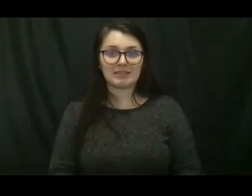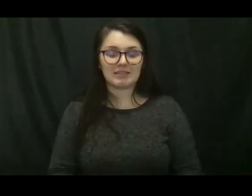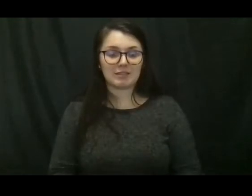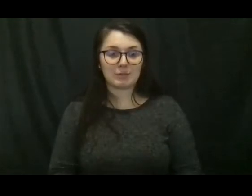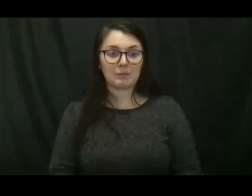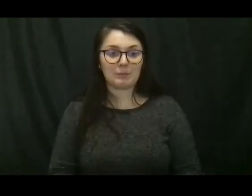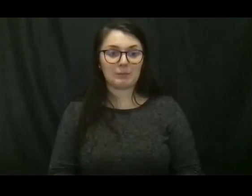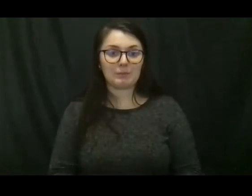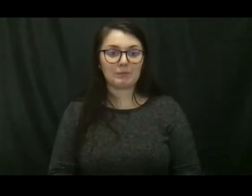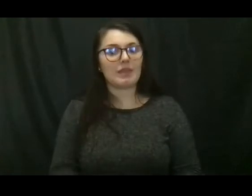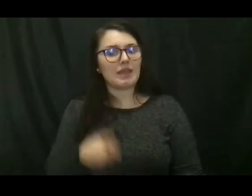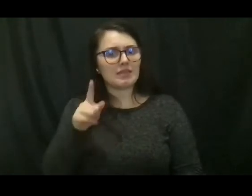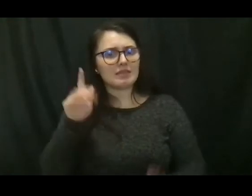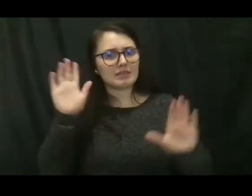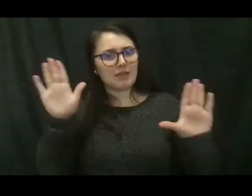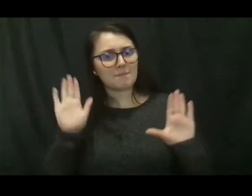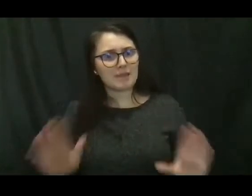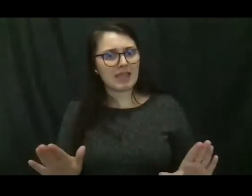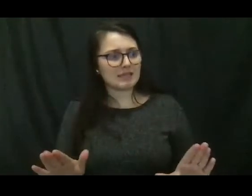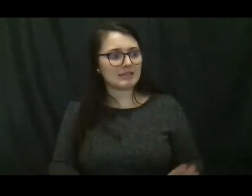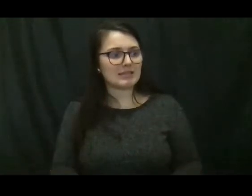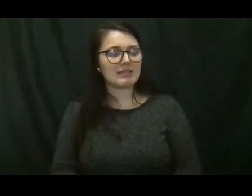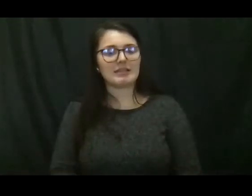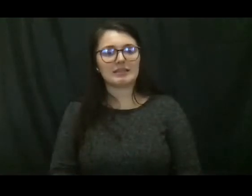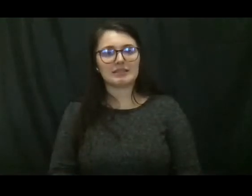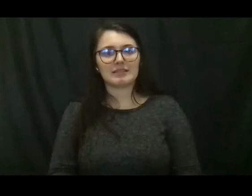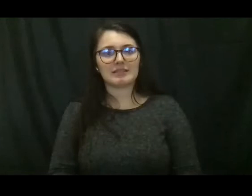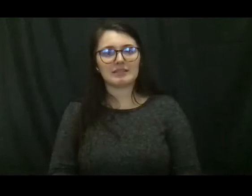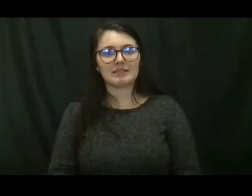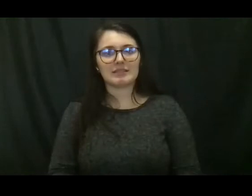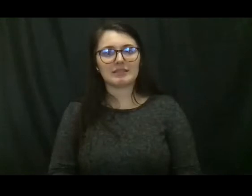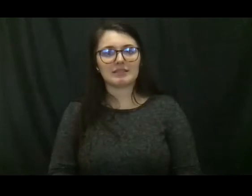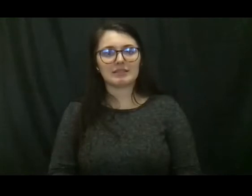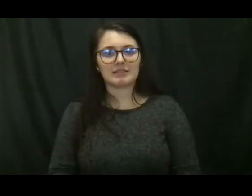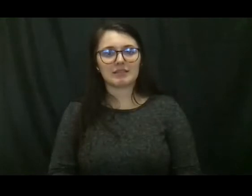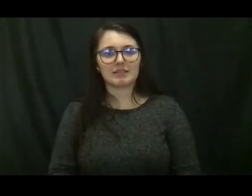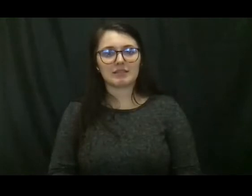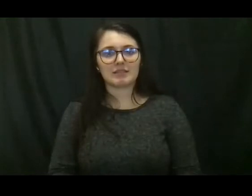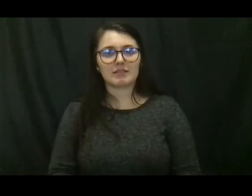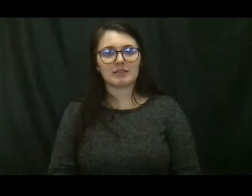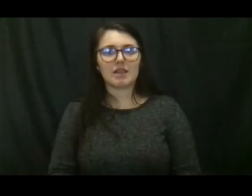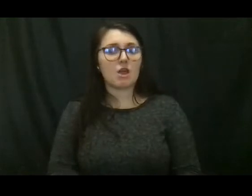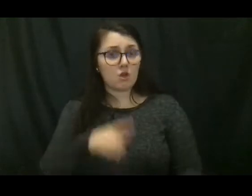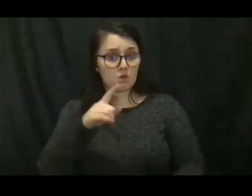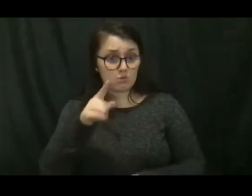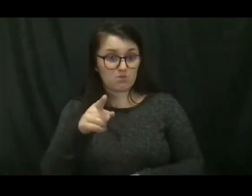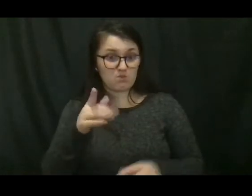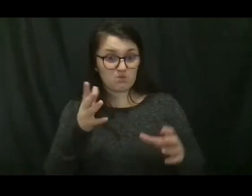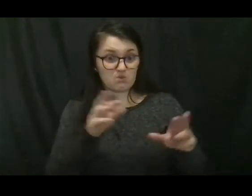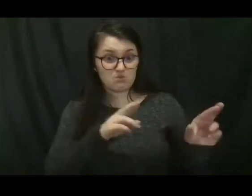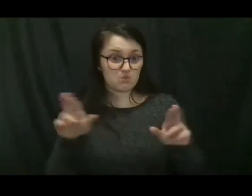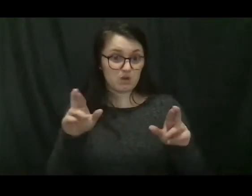is fantastic. Come on down here when you want to make a new bathroom. Yep. Got